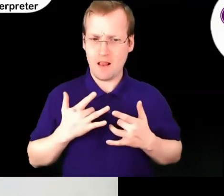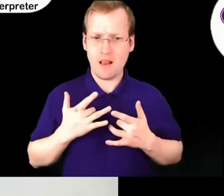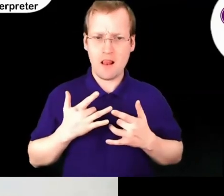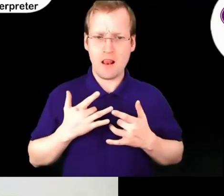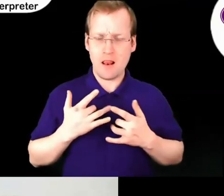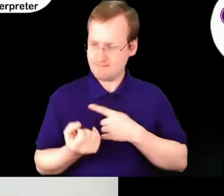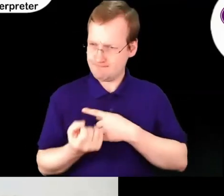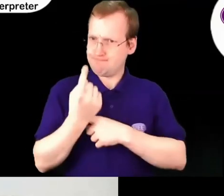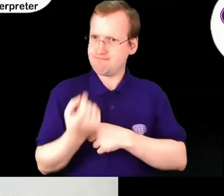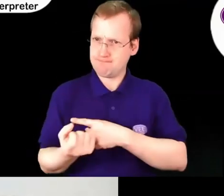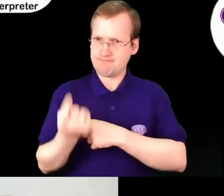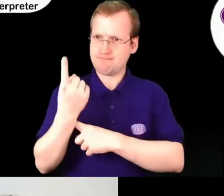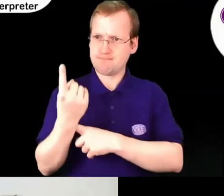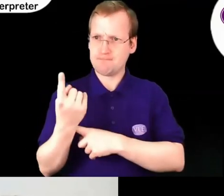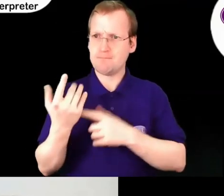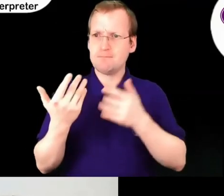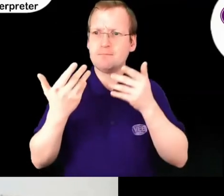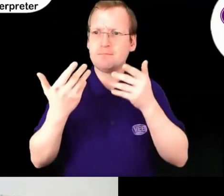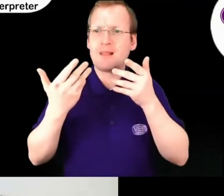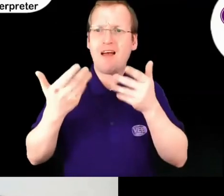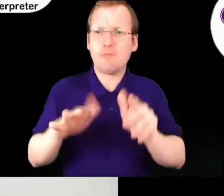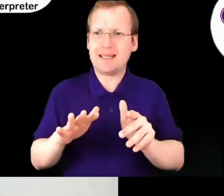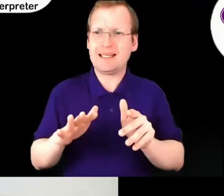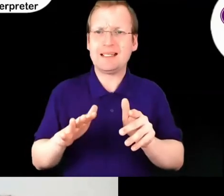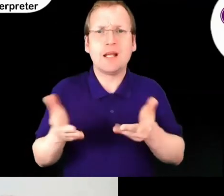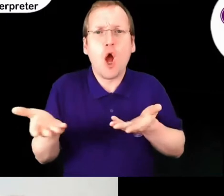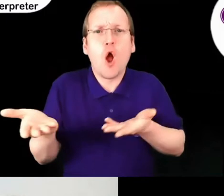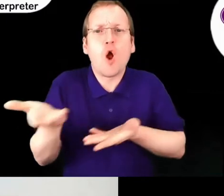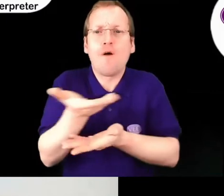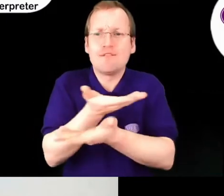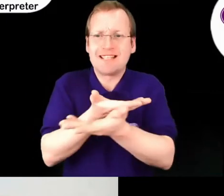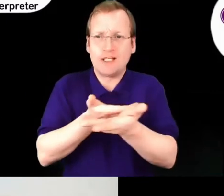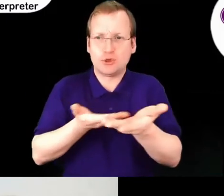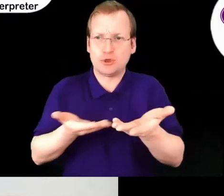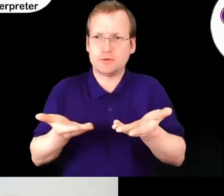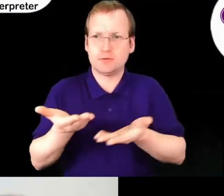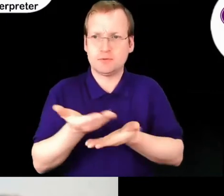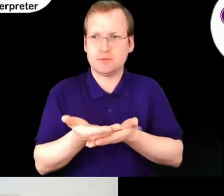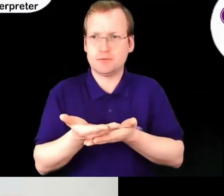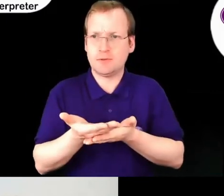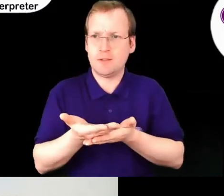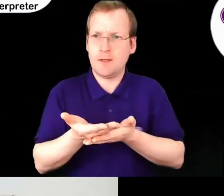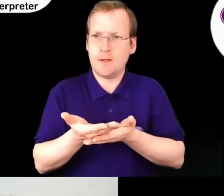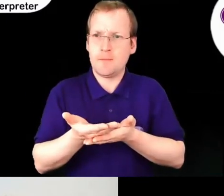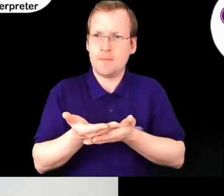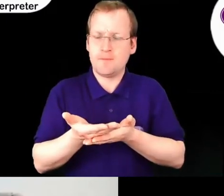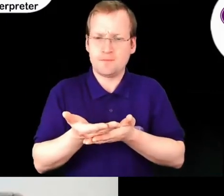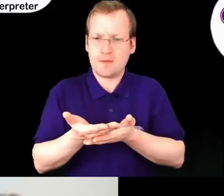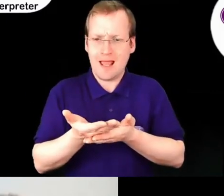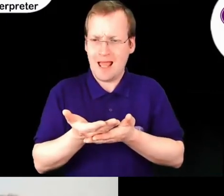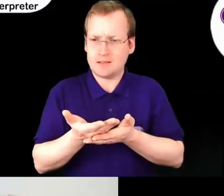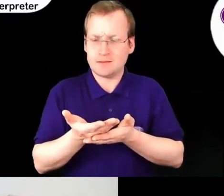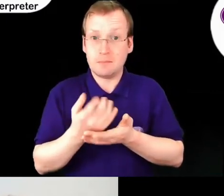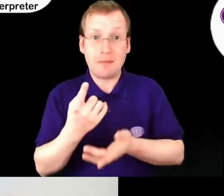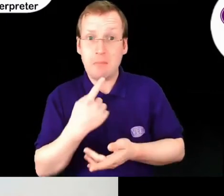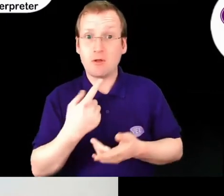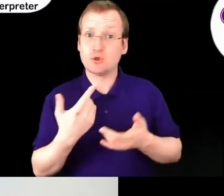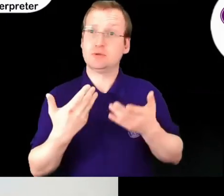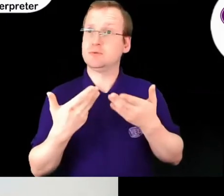moments when I've been in a conversation with people and somebody innocently has just opened the